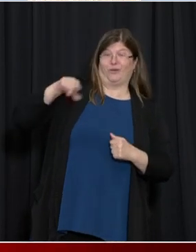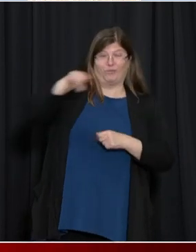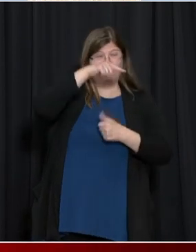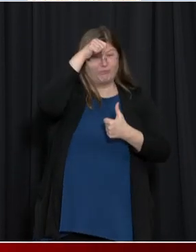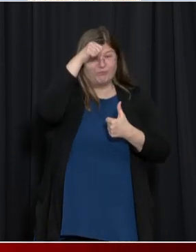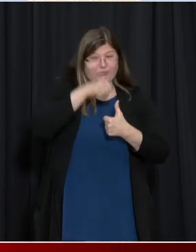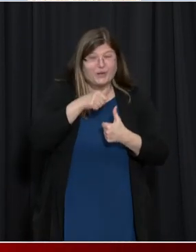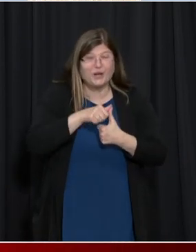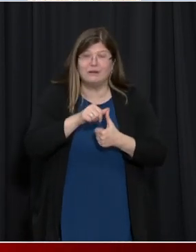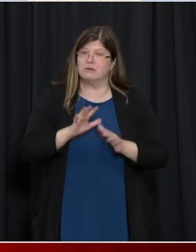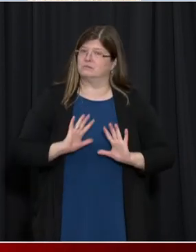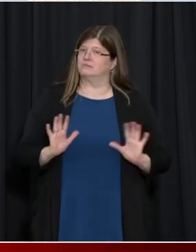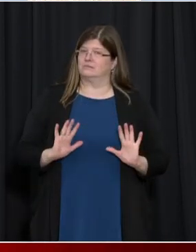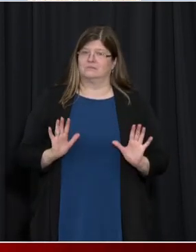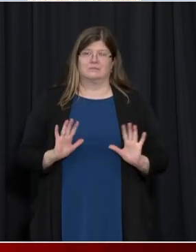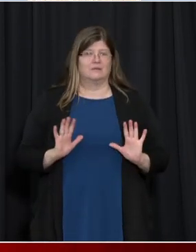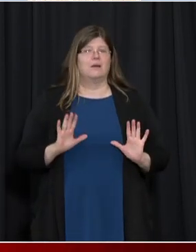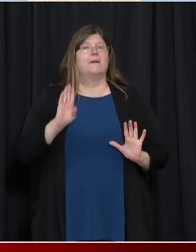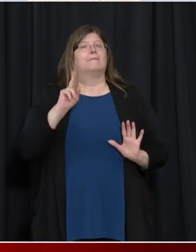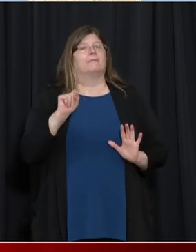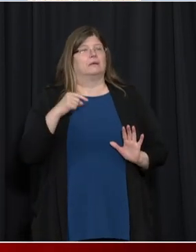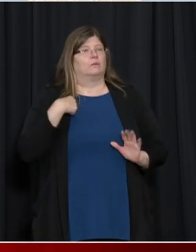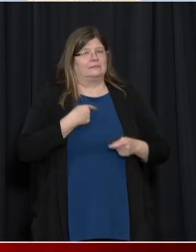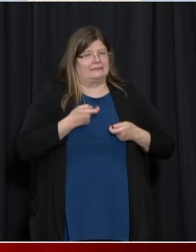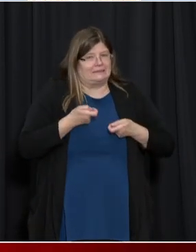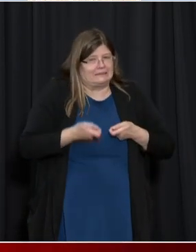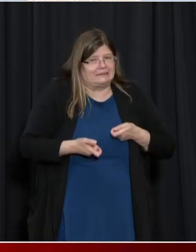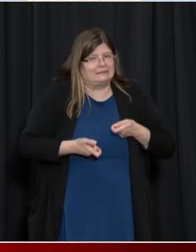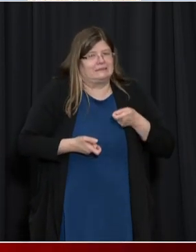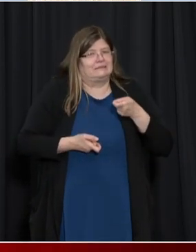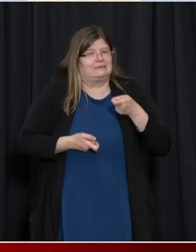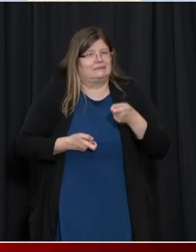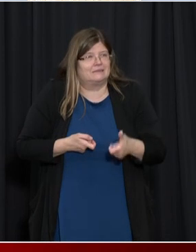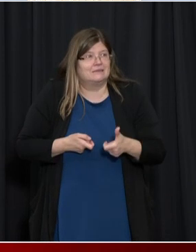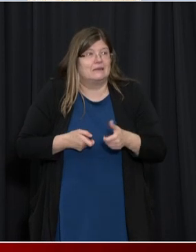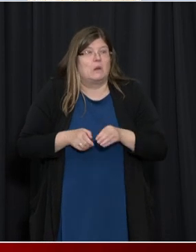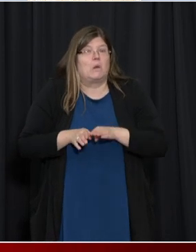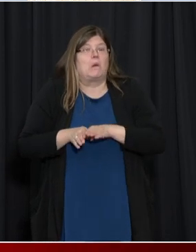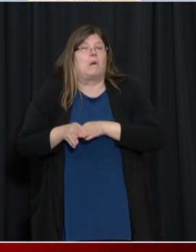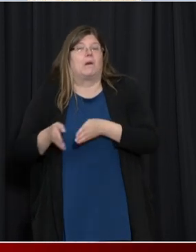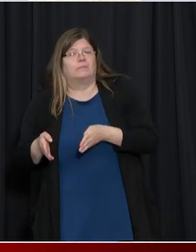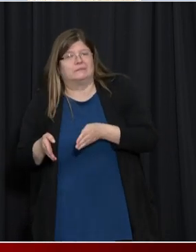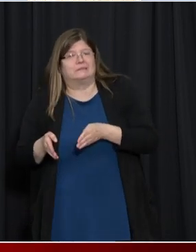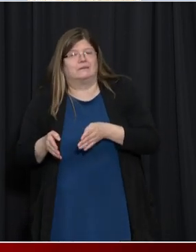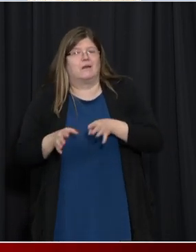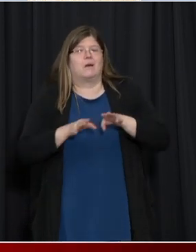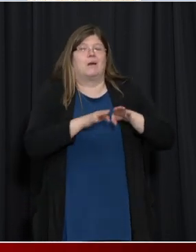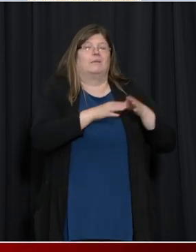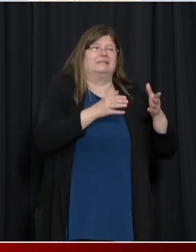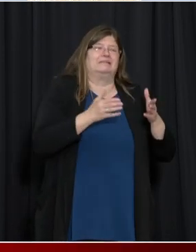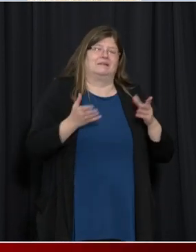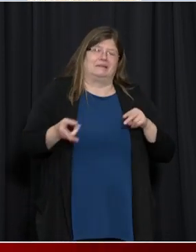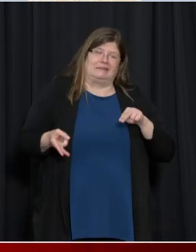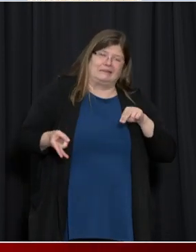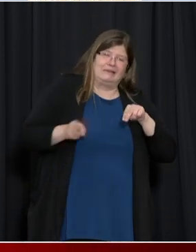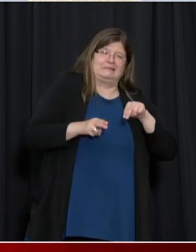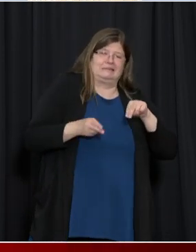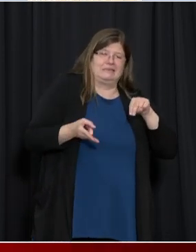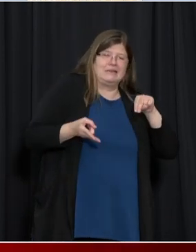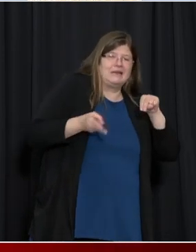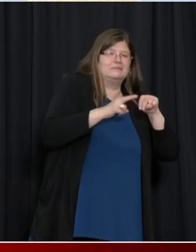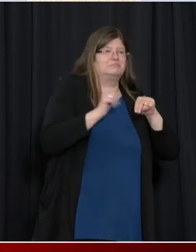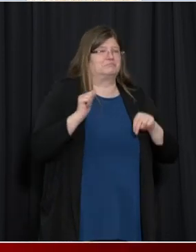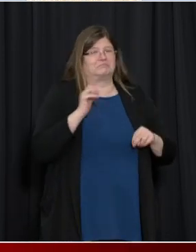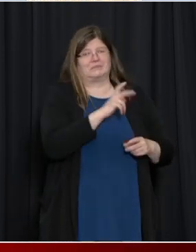are incrementally adding activities back in our lives, which we all miss and are all eager to get back